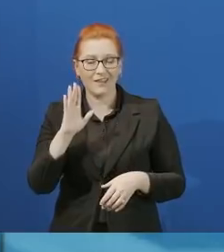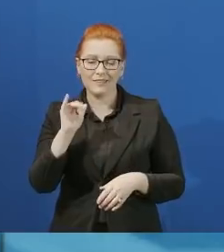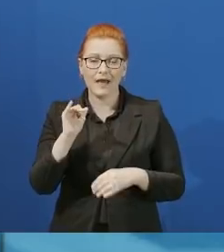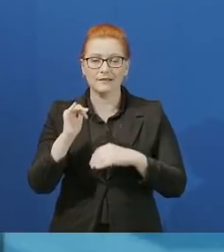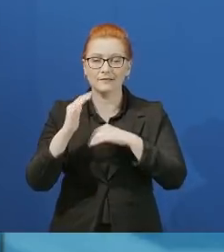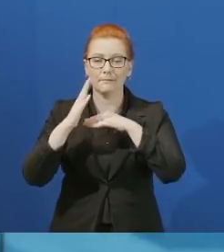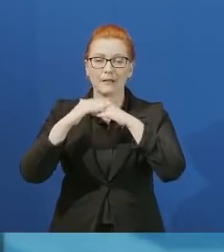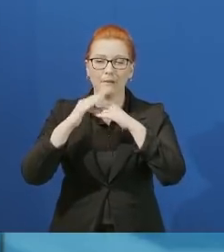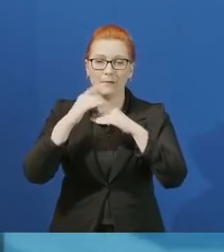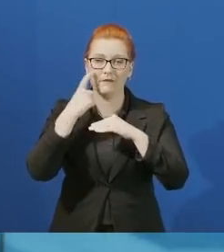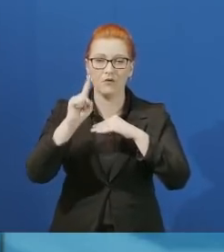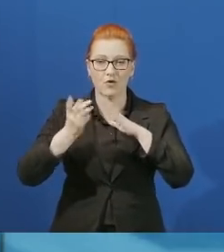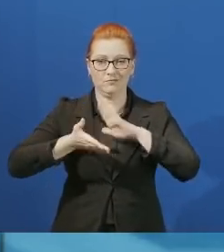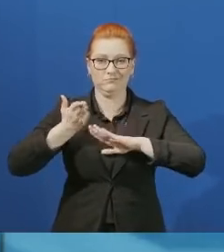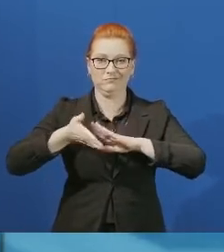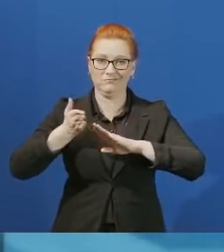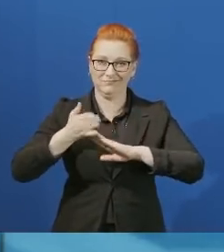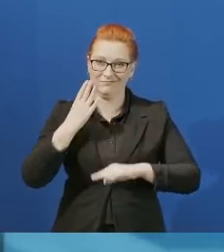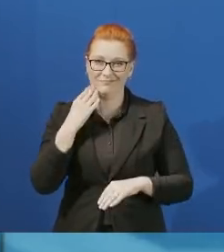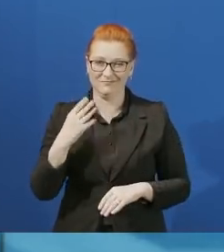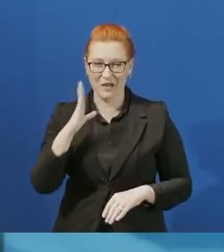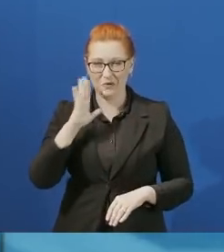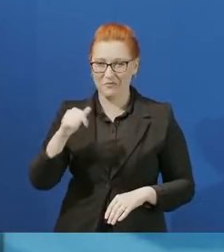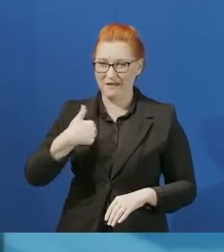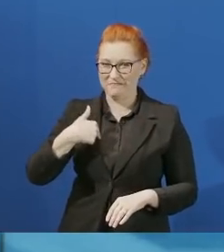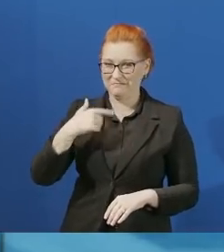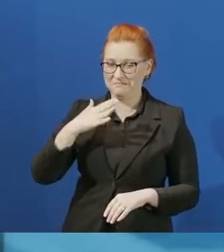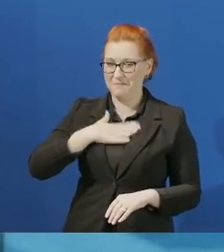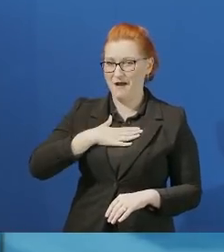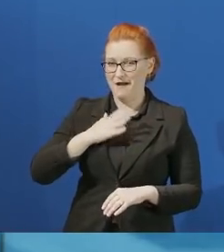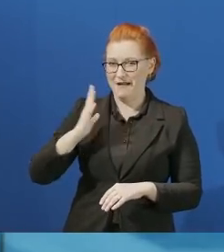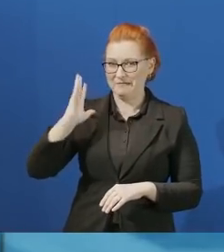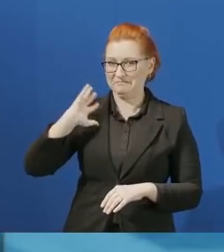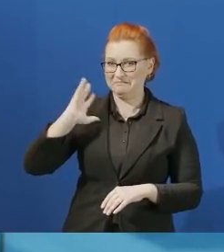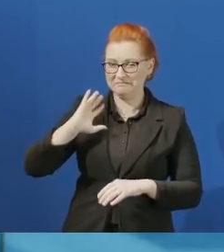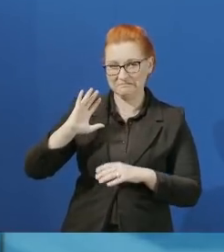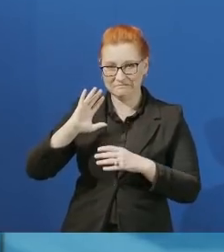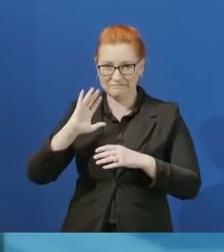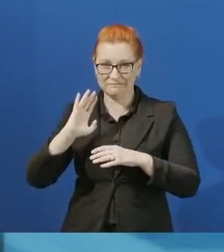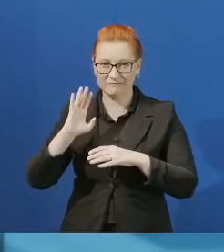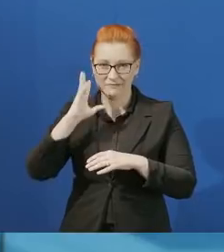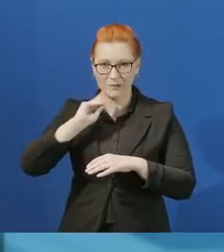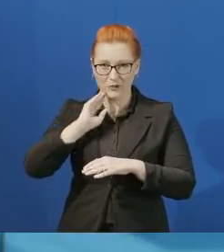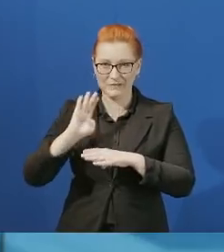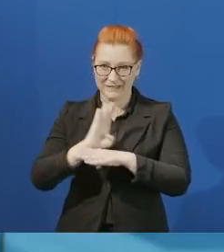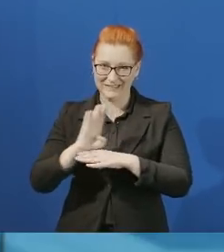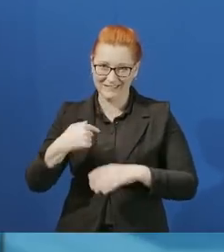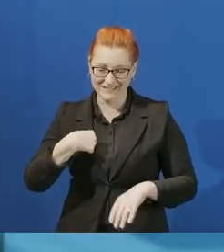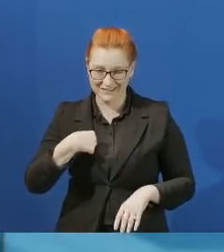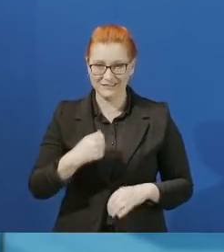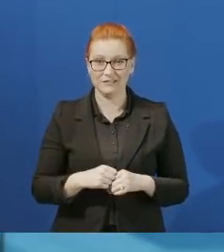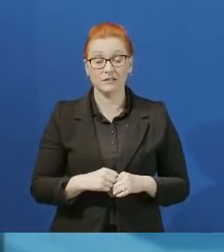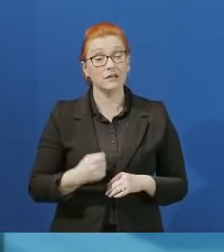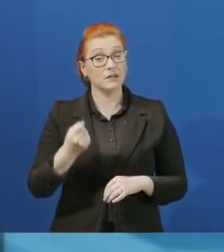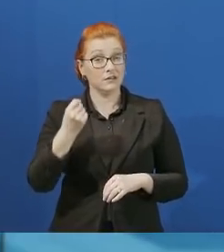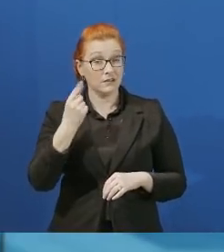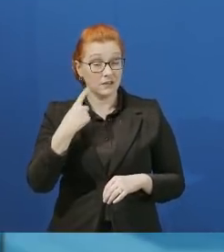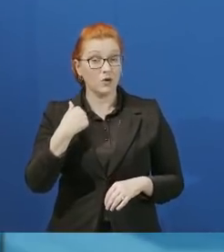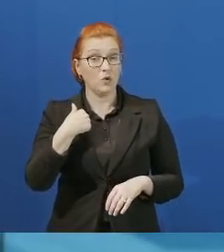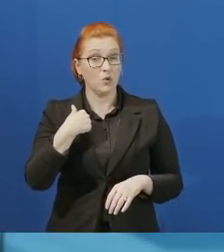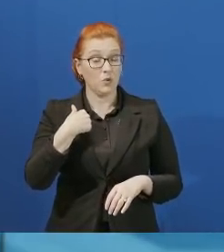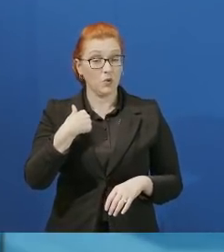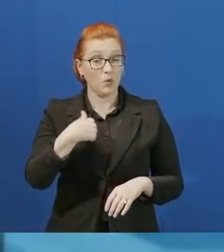physical distancing, that it will allow restaurateurs to rehire and re-engage their employees